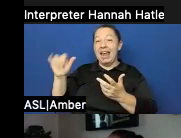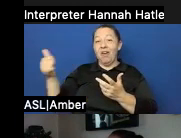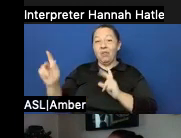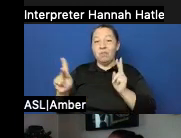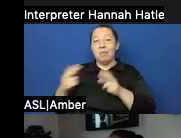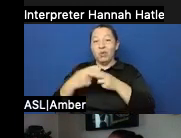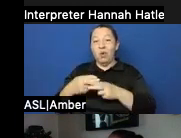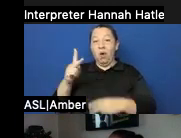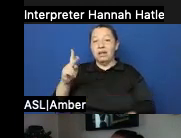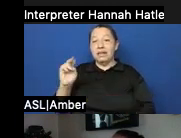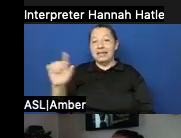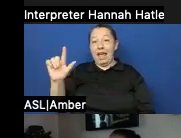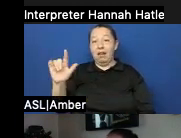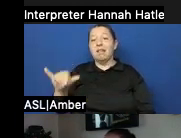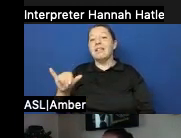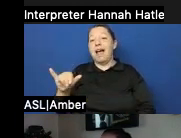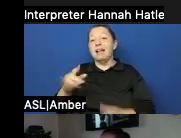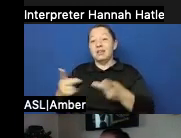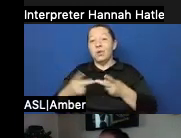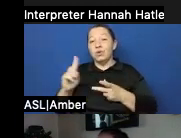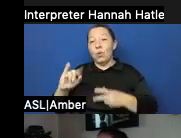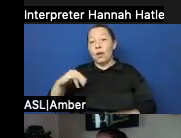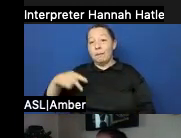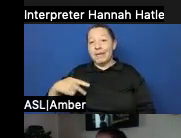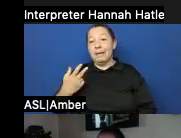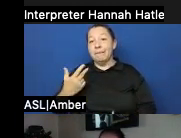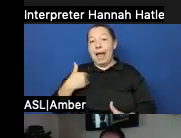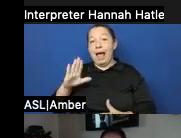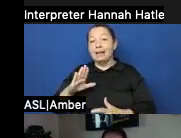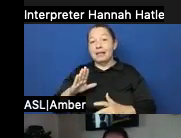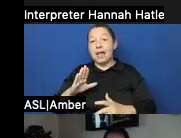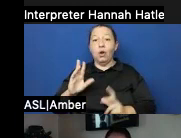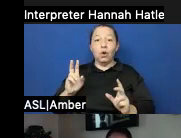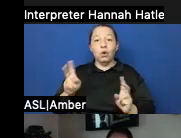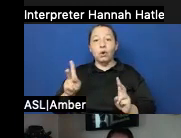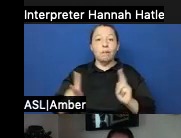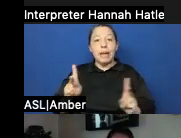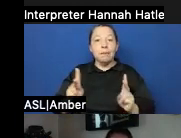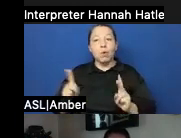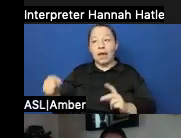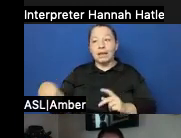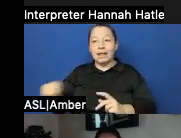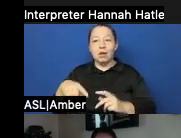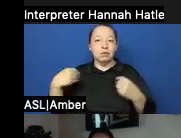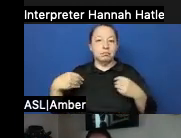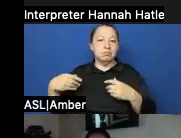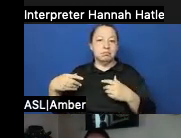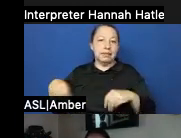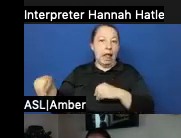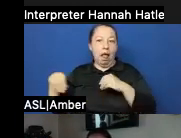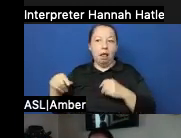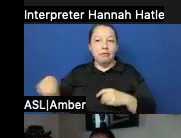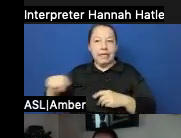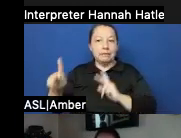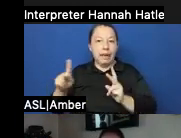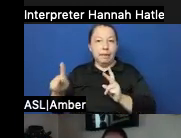the location where a pimp keeps their people, their trafficking victims. So it makes the person